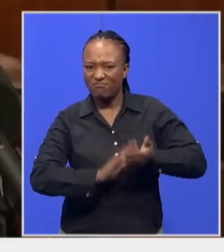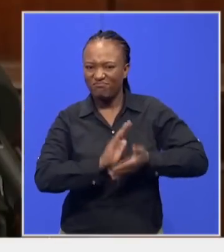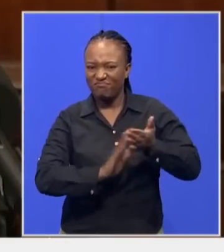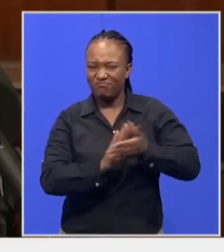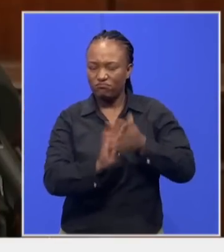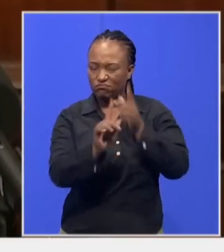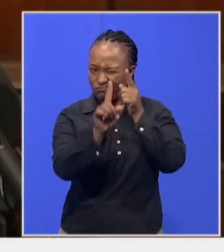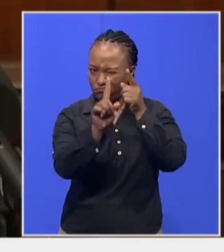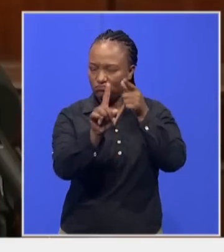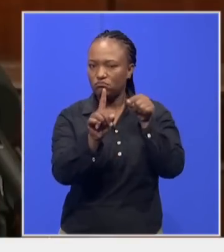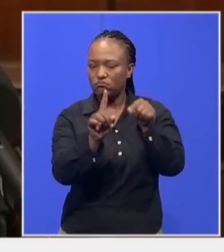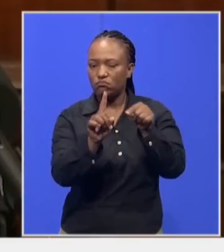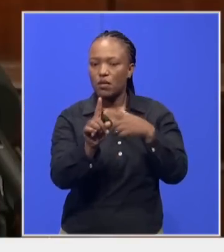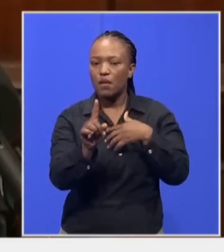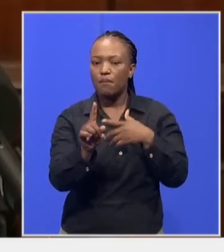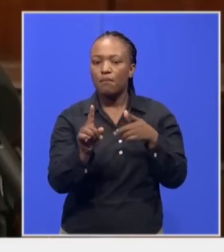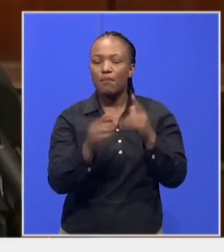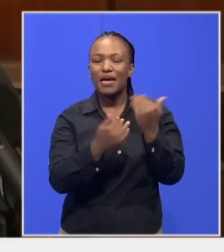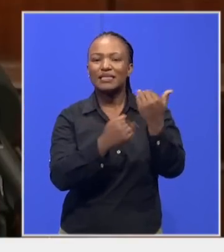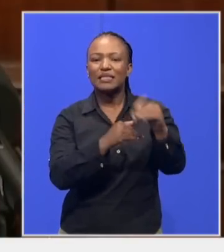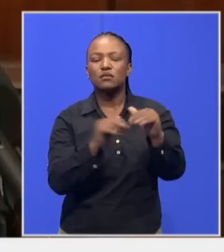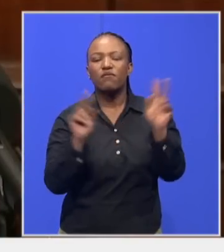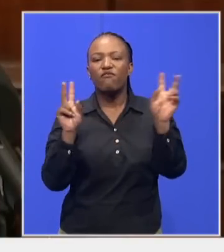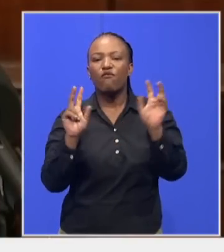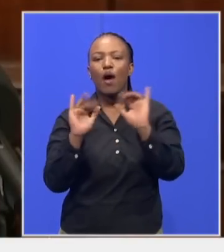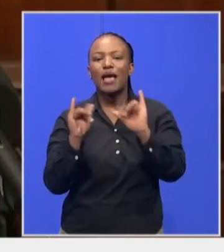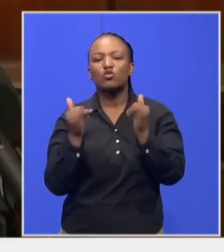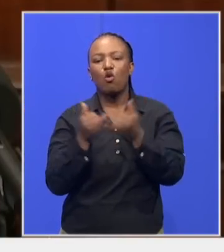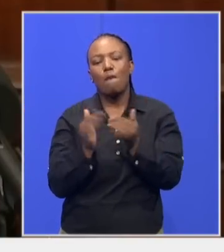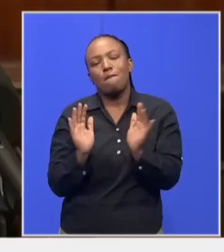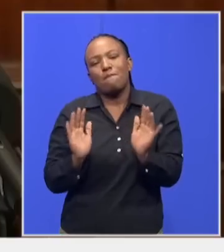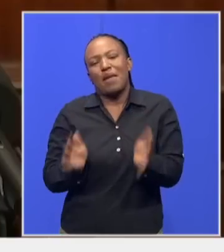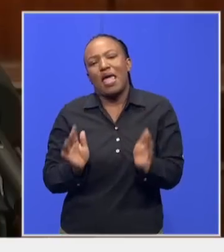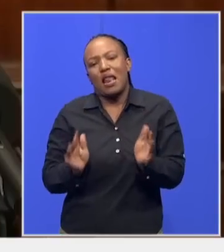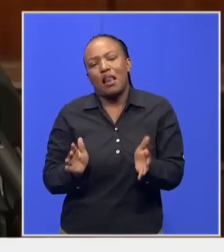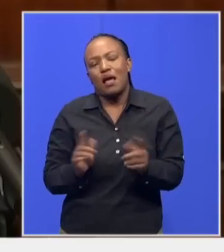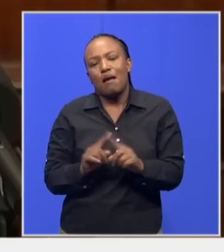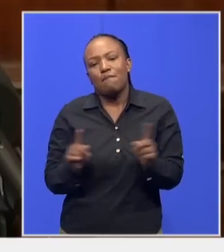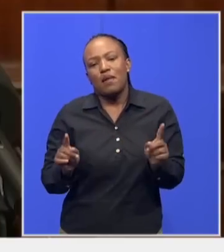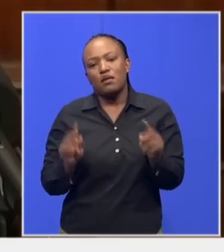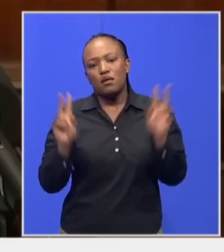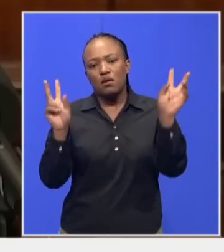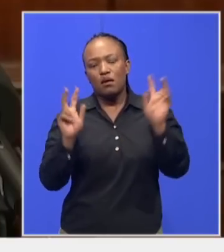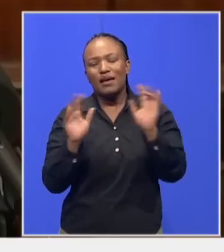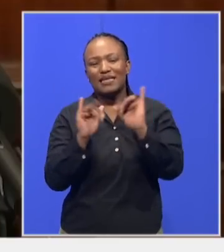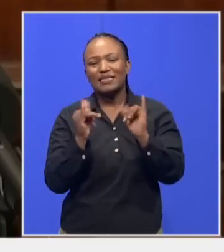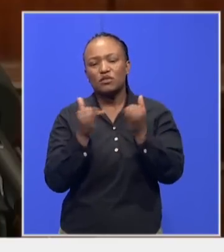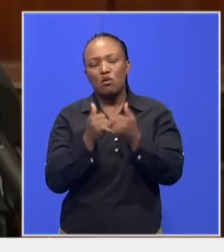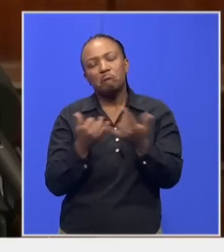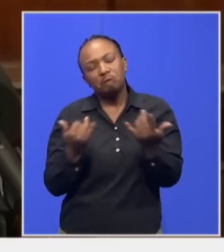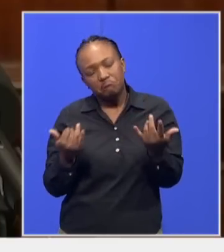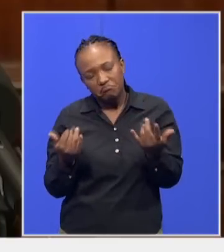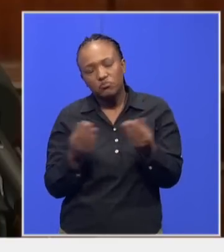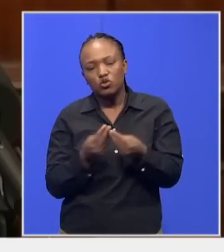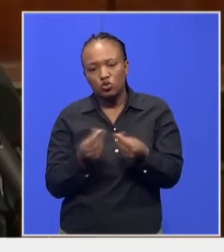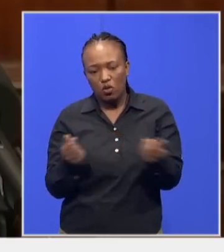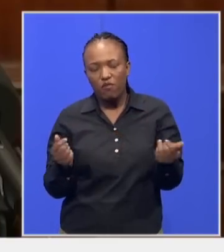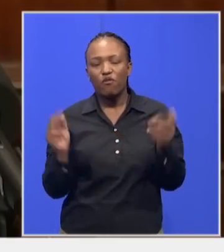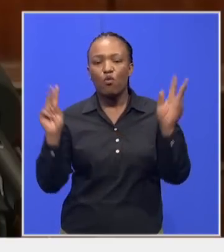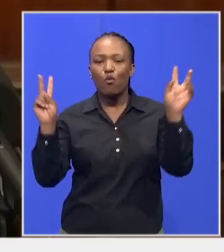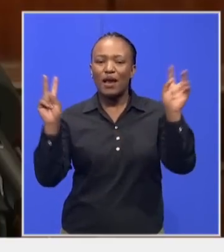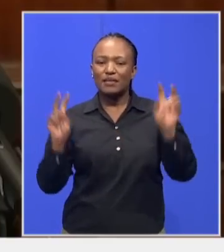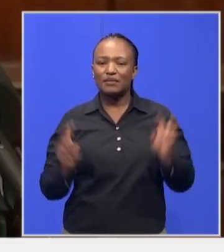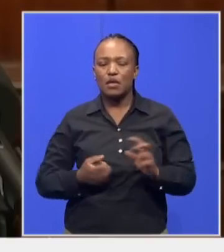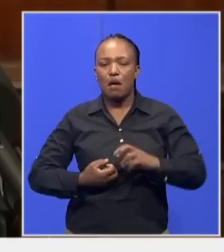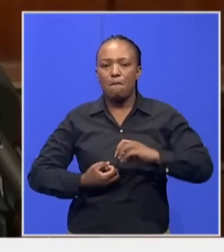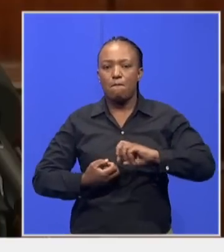our conversation is not restricted to Eskom, but Eskom is indispensable to the resolution of the generation problem in our